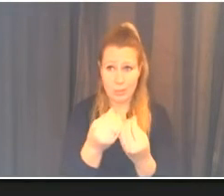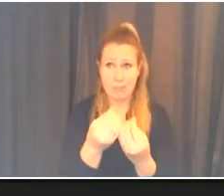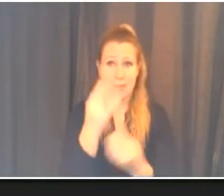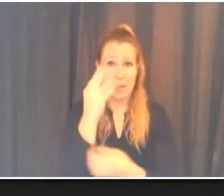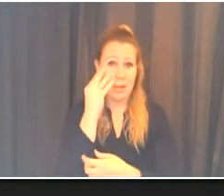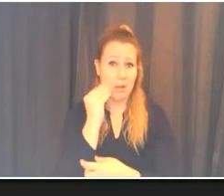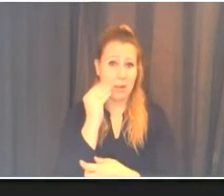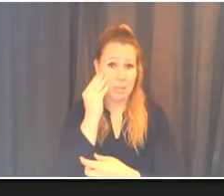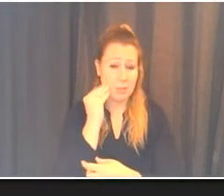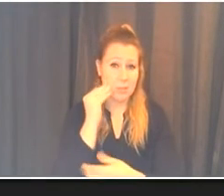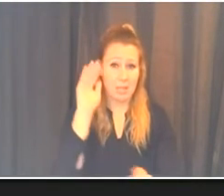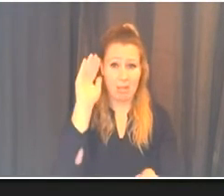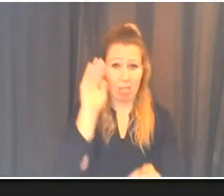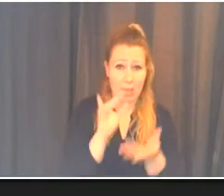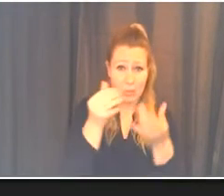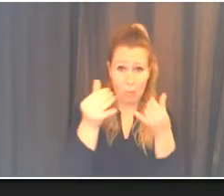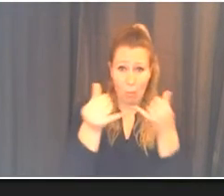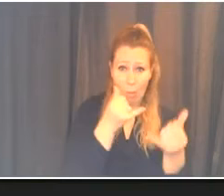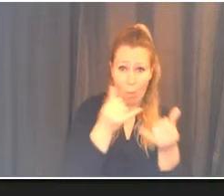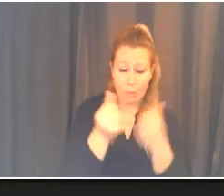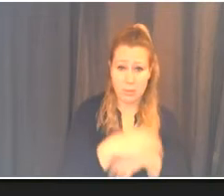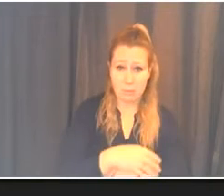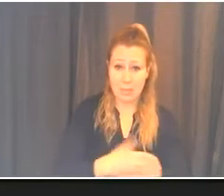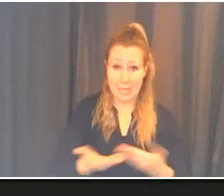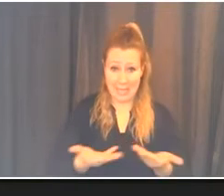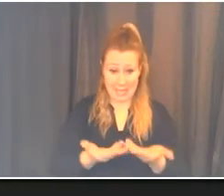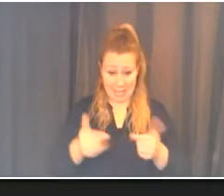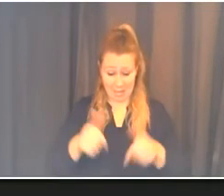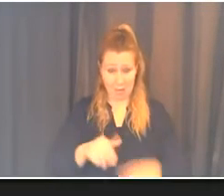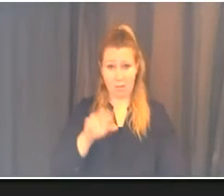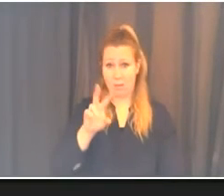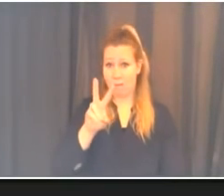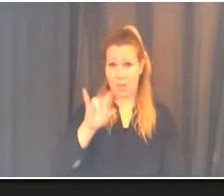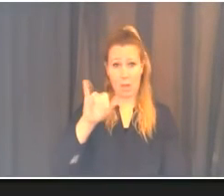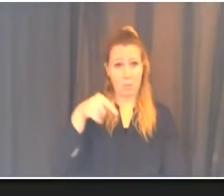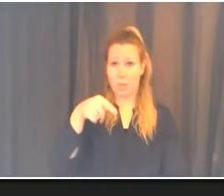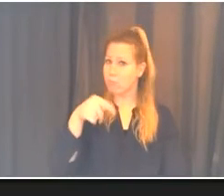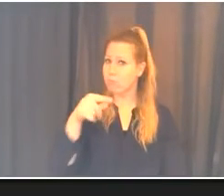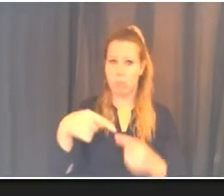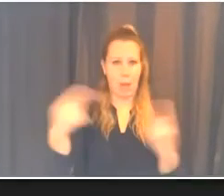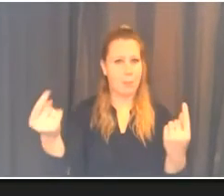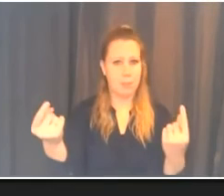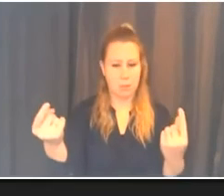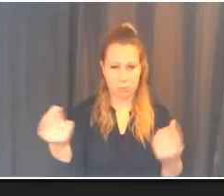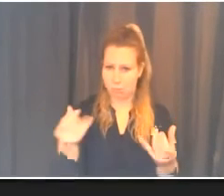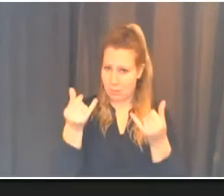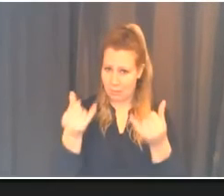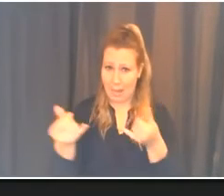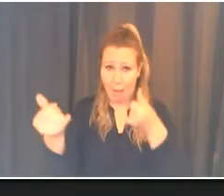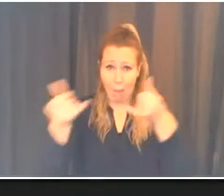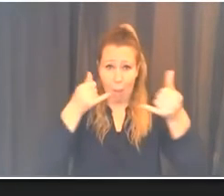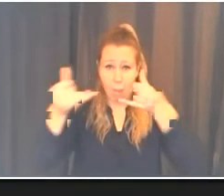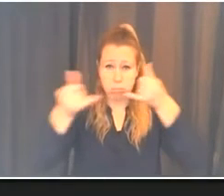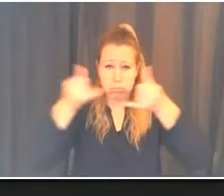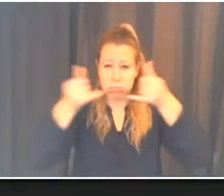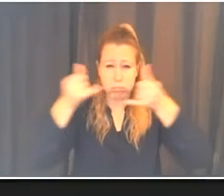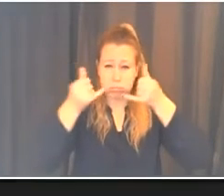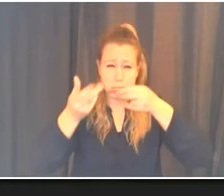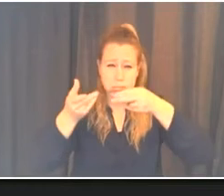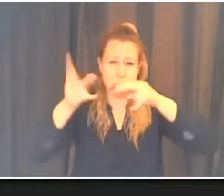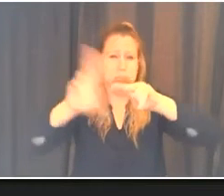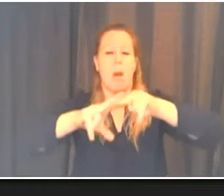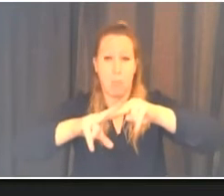week we don't run a huge hotline we maybe get somewhere between 125 to 140 calls a week but last last week we got